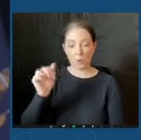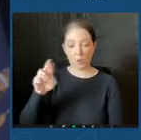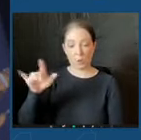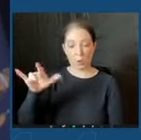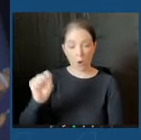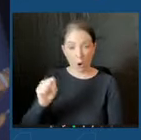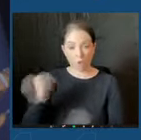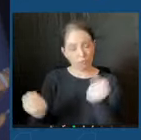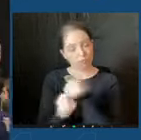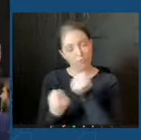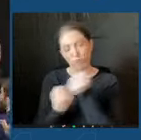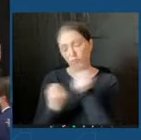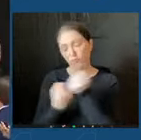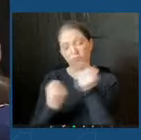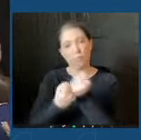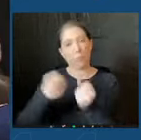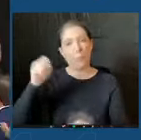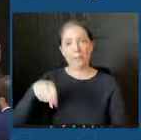this